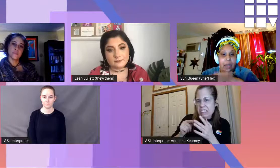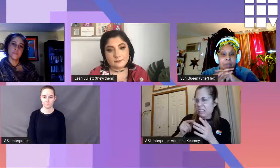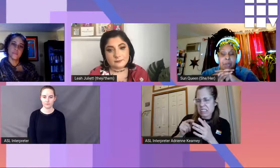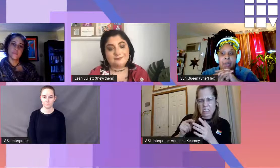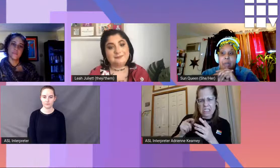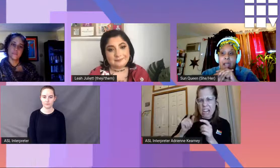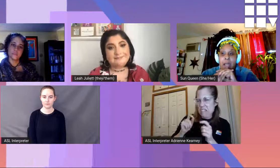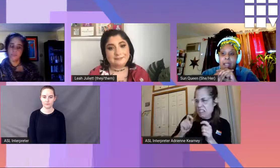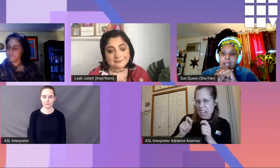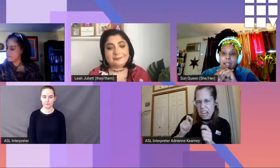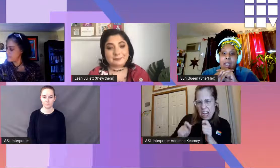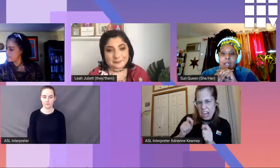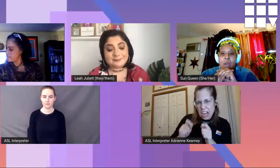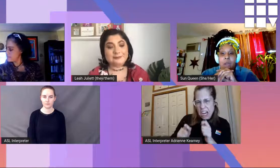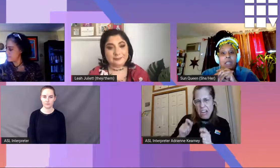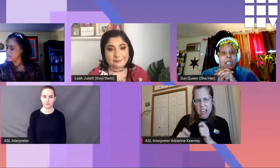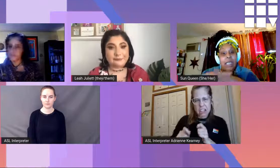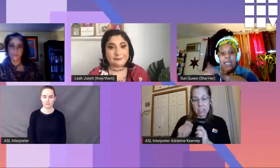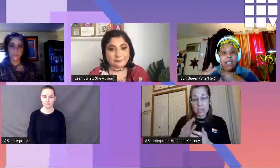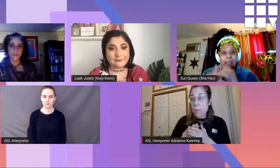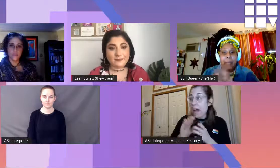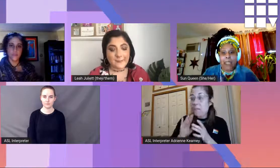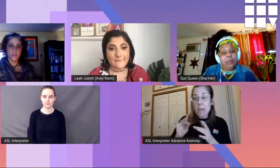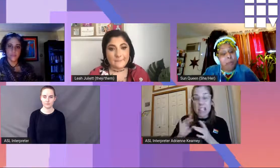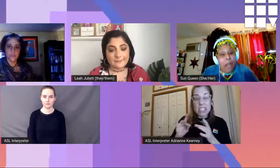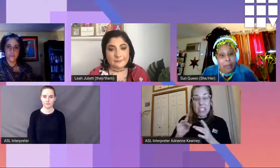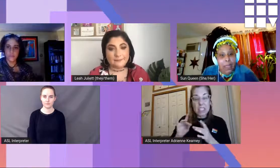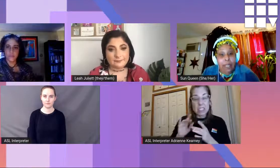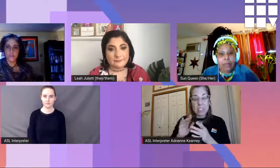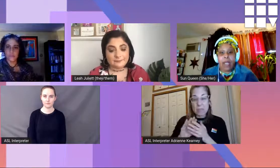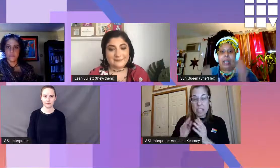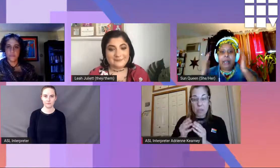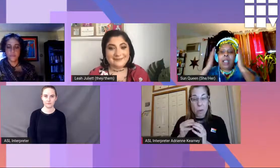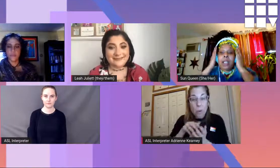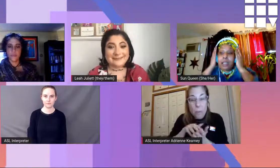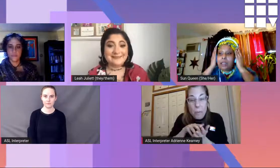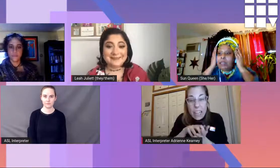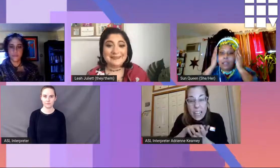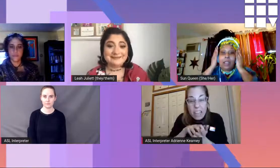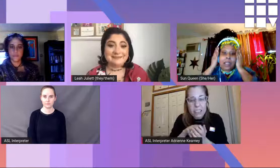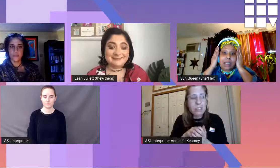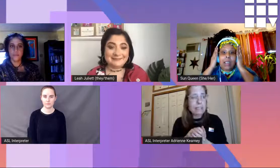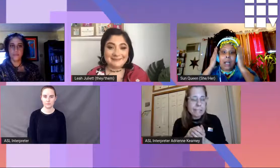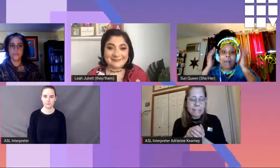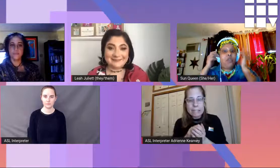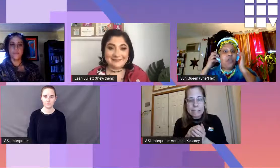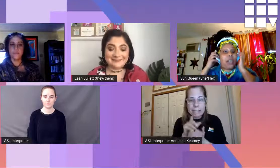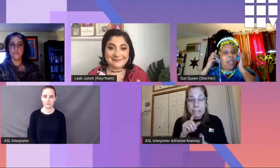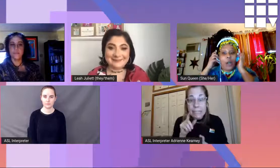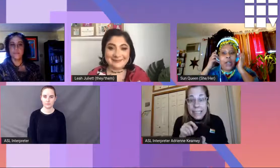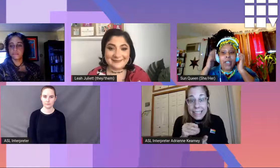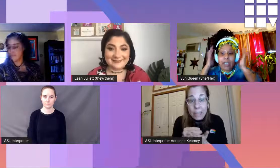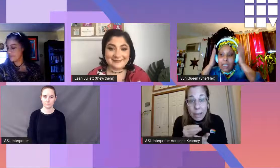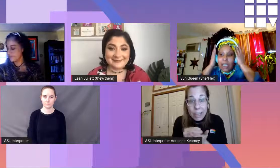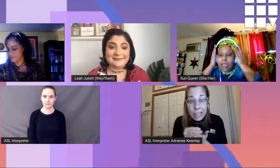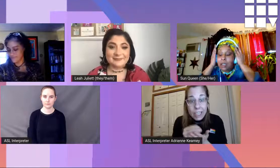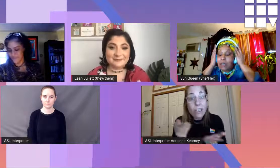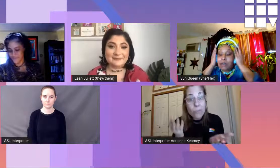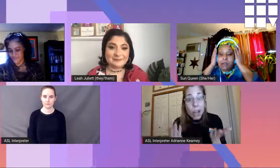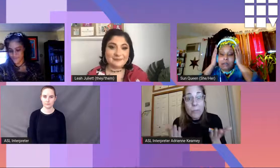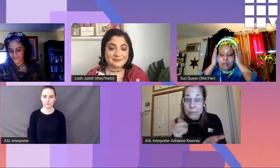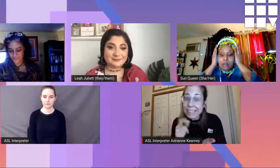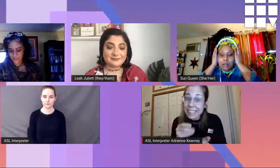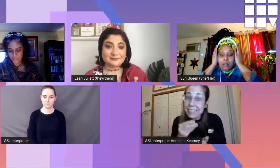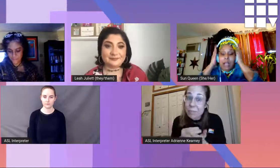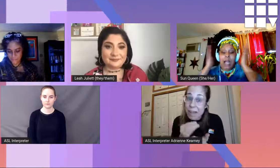myself down? Do I really need this money? Probably, right? Because listen, I'm a struggling artist,